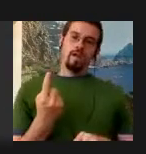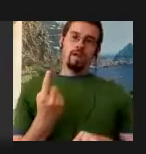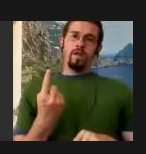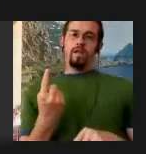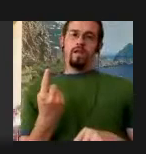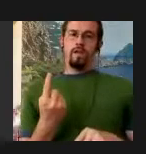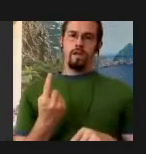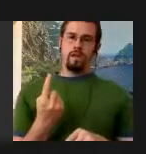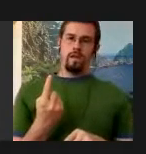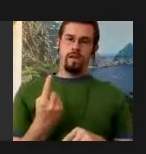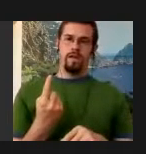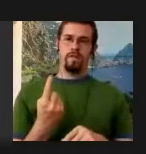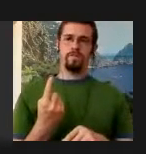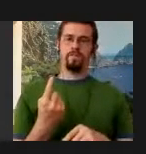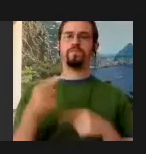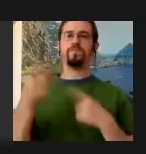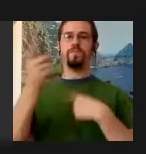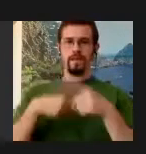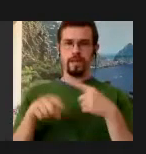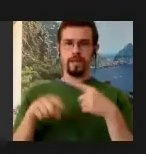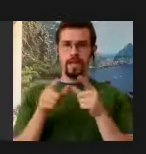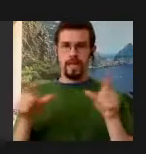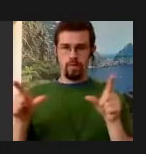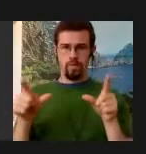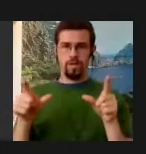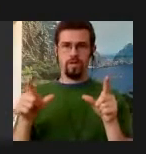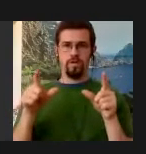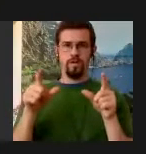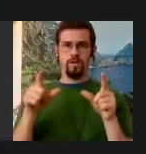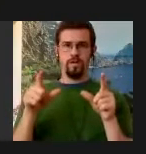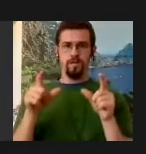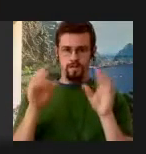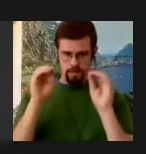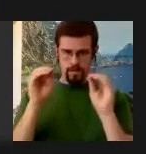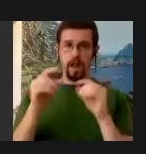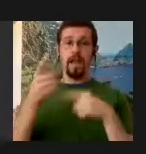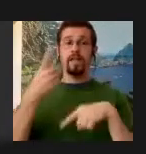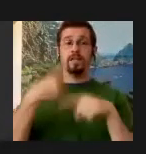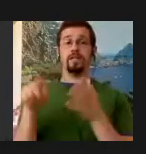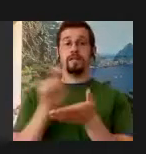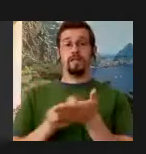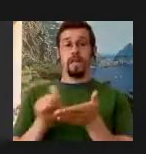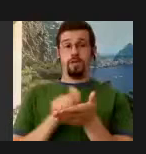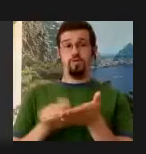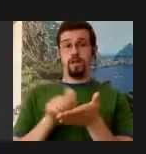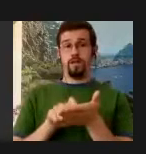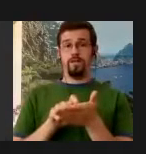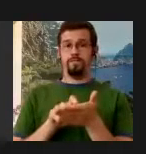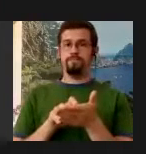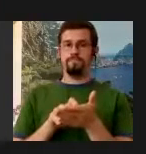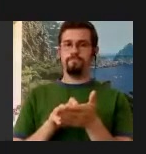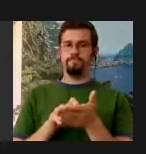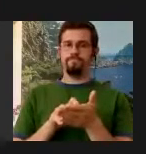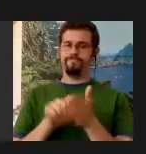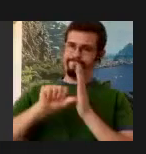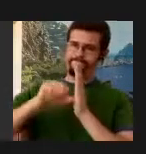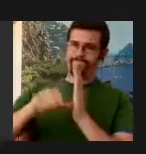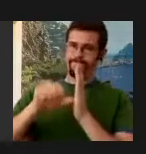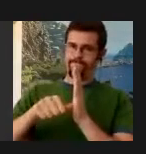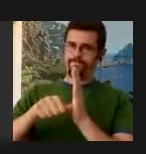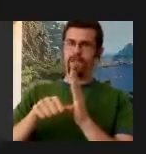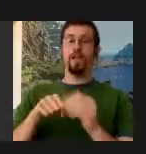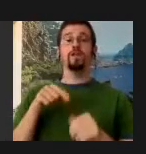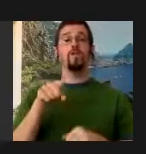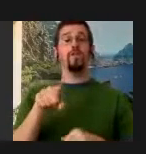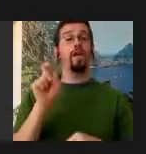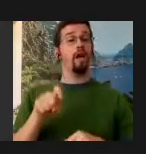writing in sign language in Tunisia. And sign writing is a very important thing to learn. And so they have to learn it, all